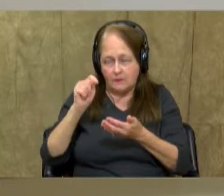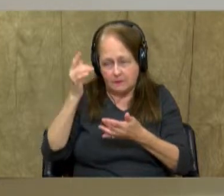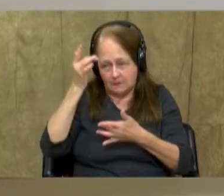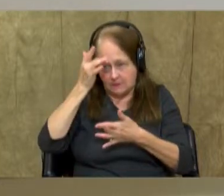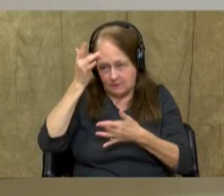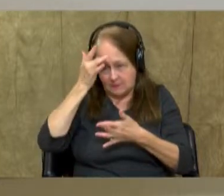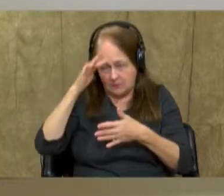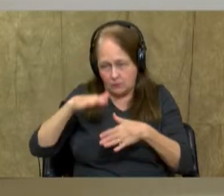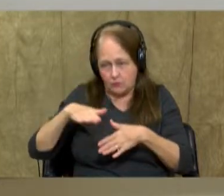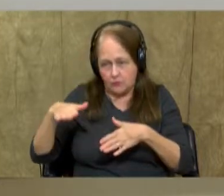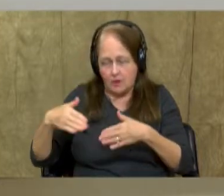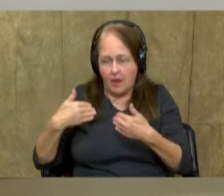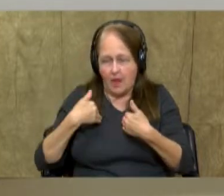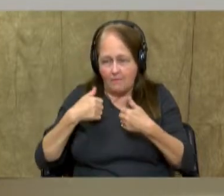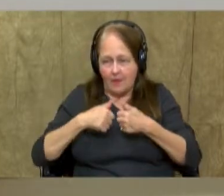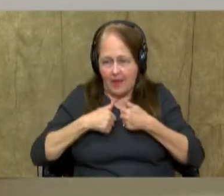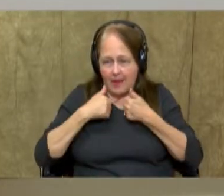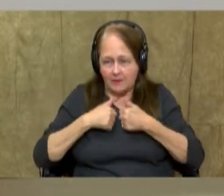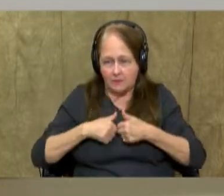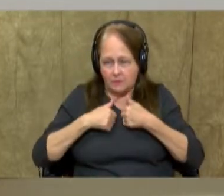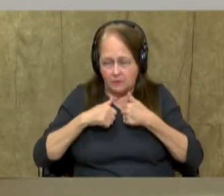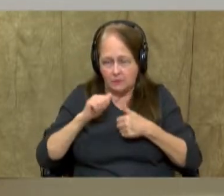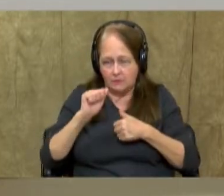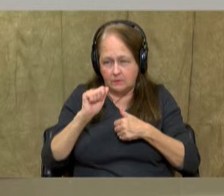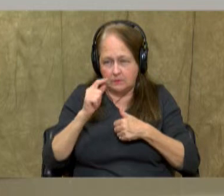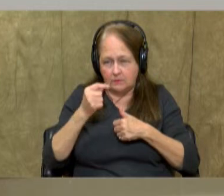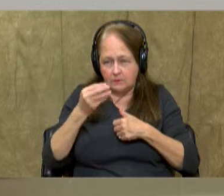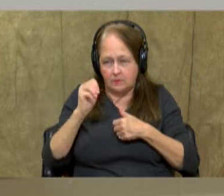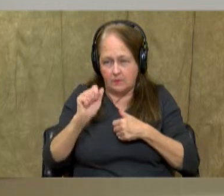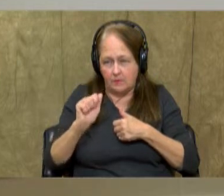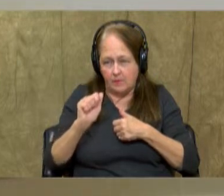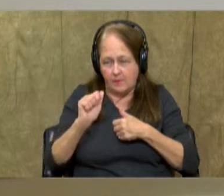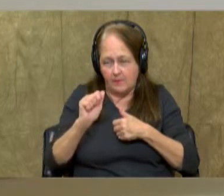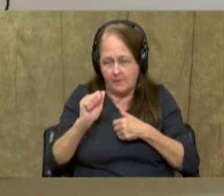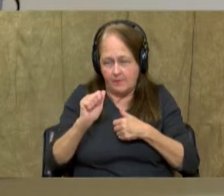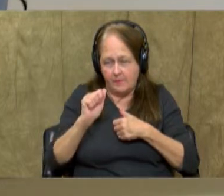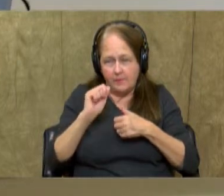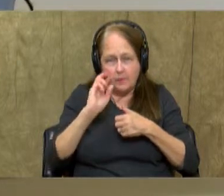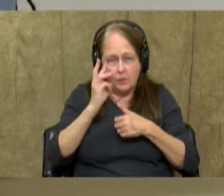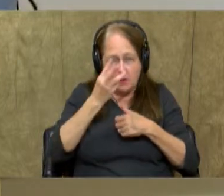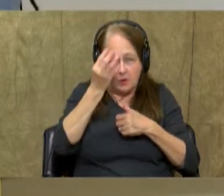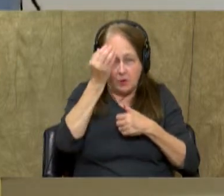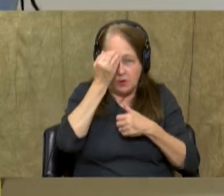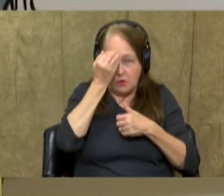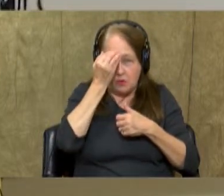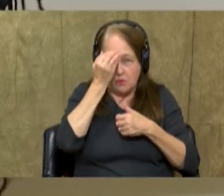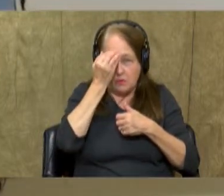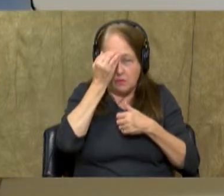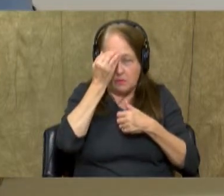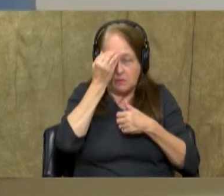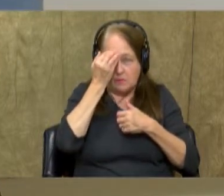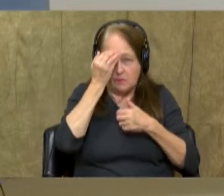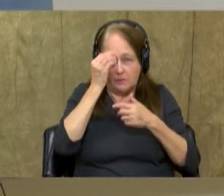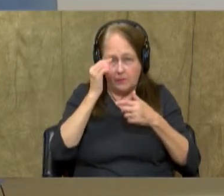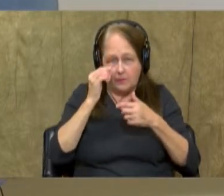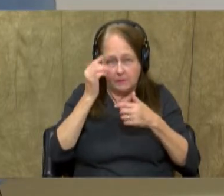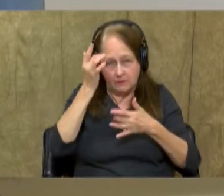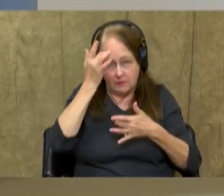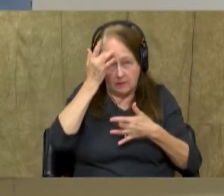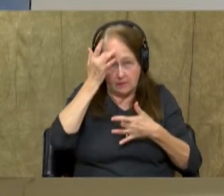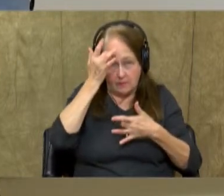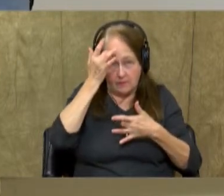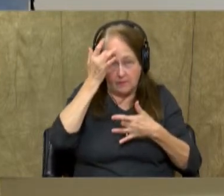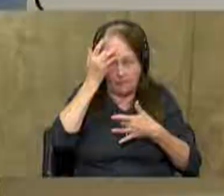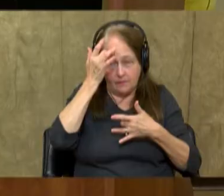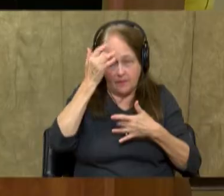was the fact that he had asthma. Yeah. So, we know he was sick.